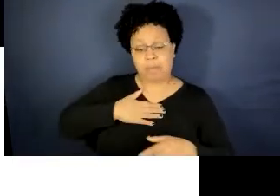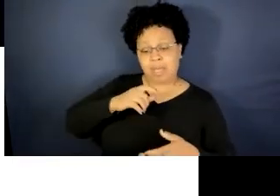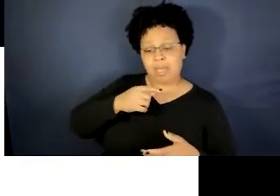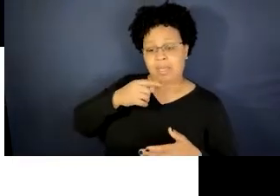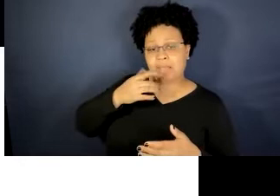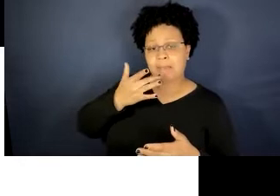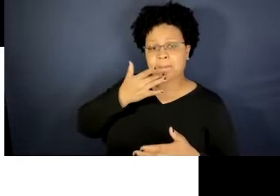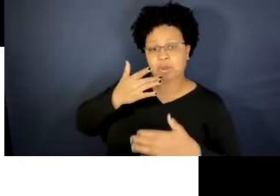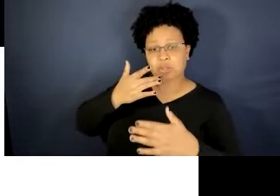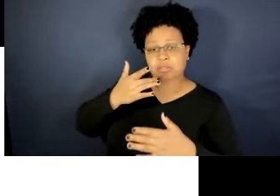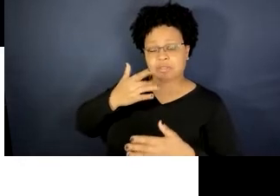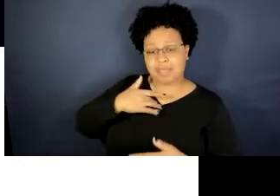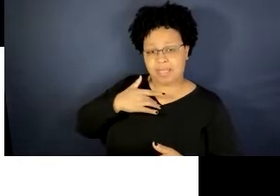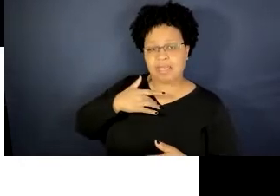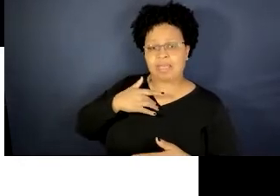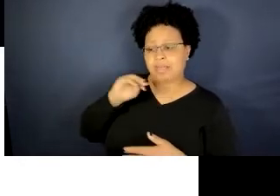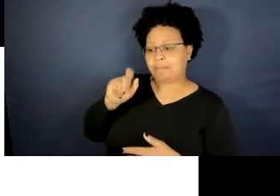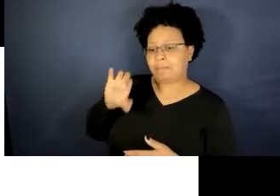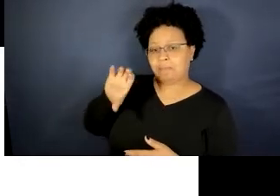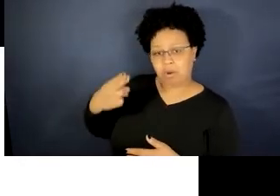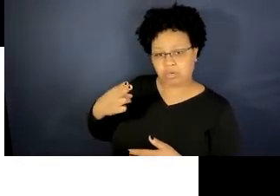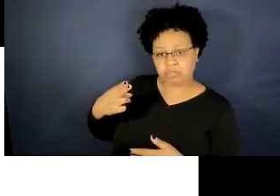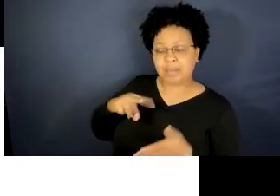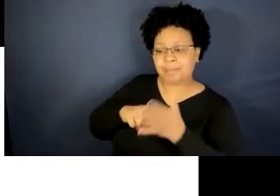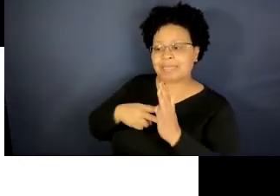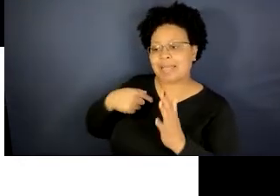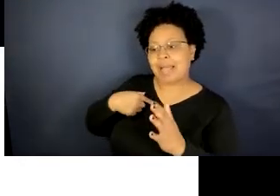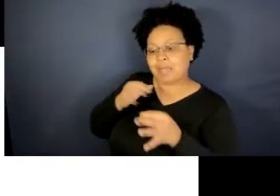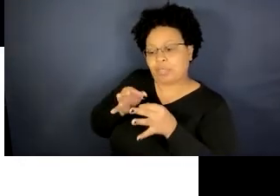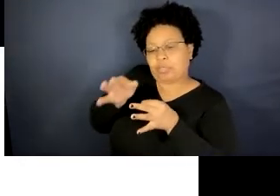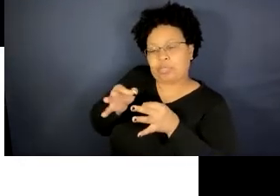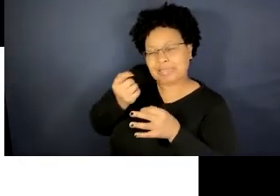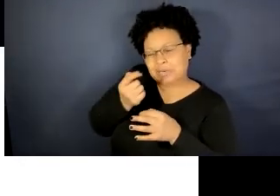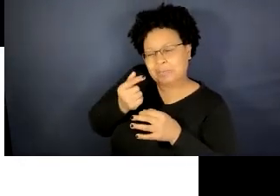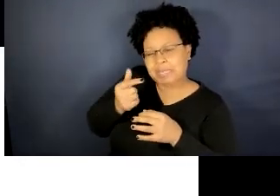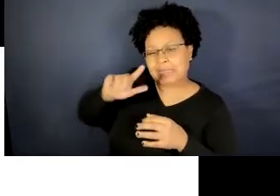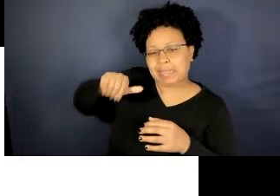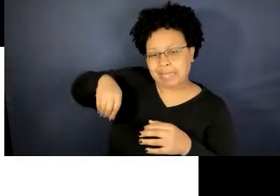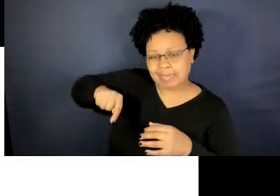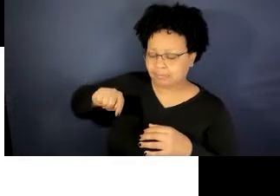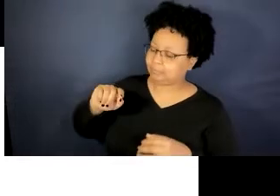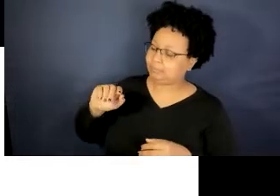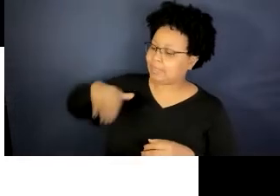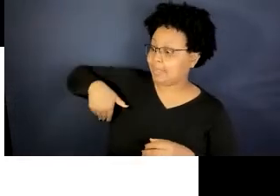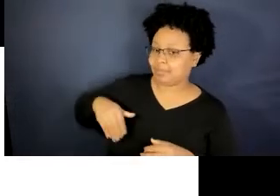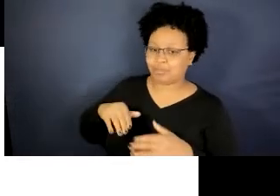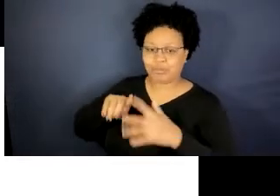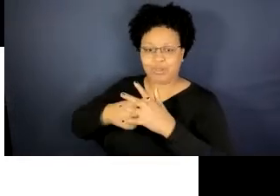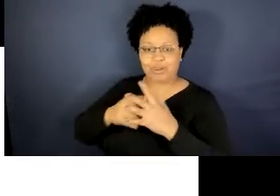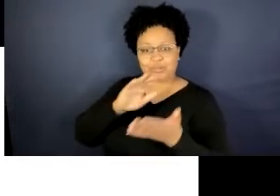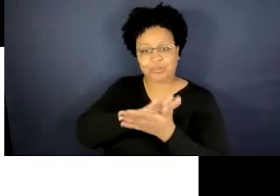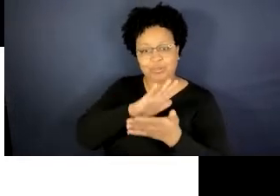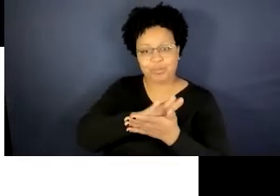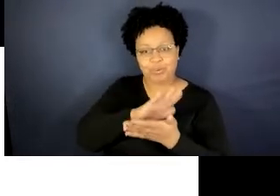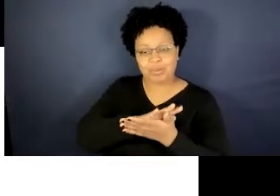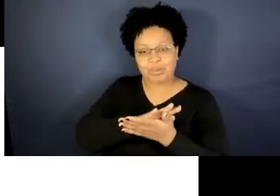caused me to get to school, start to school later than most of my peers. So I always, I always thought when